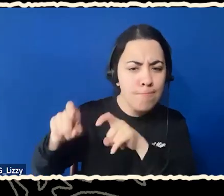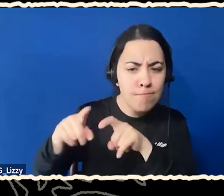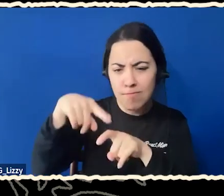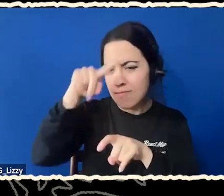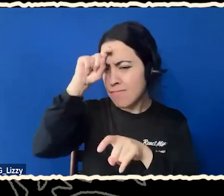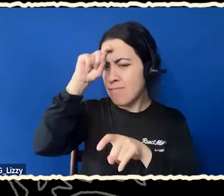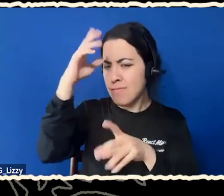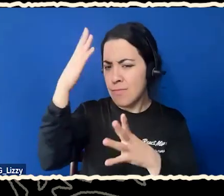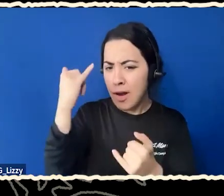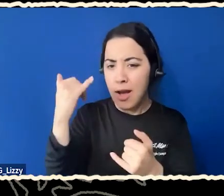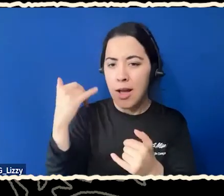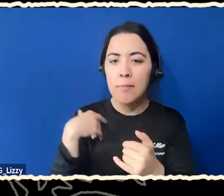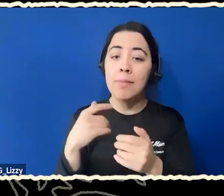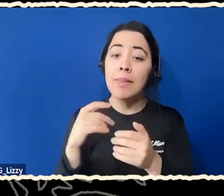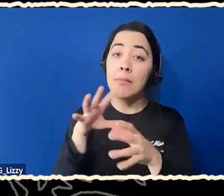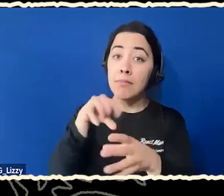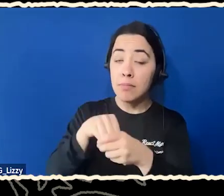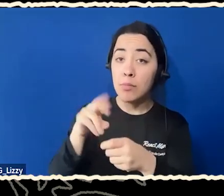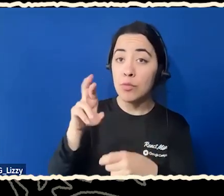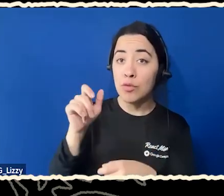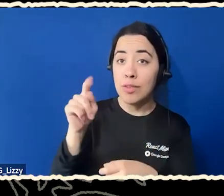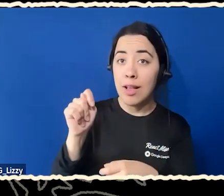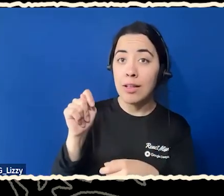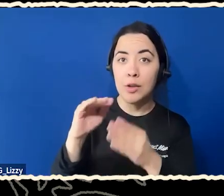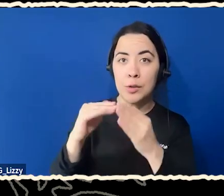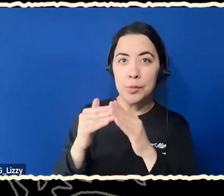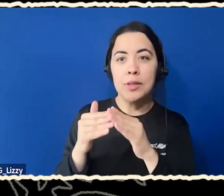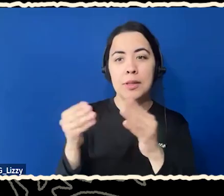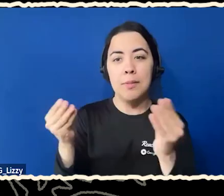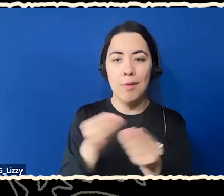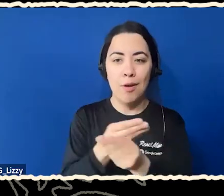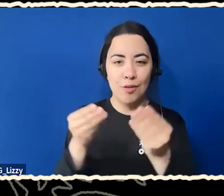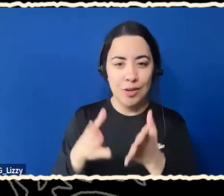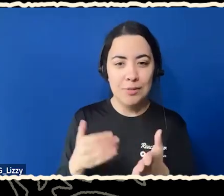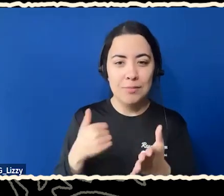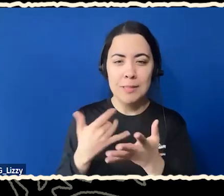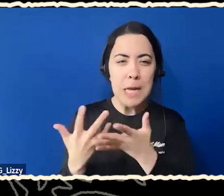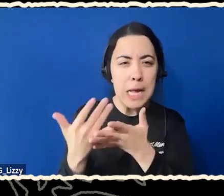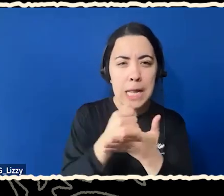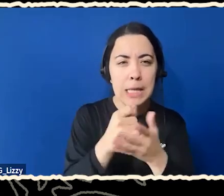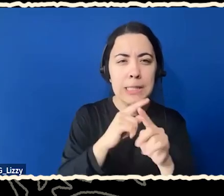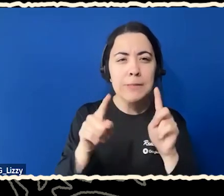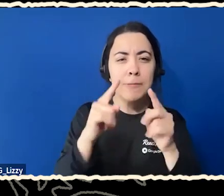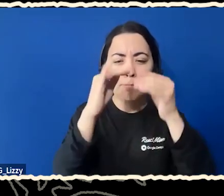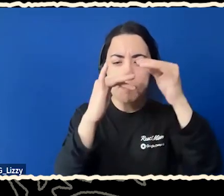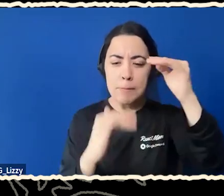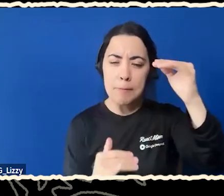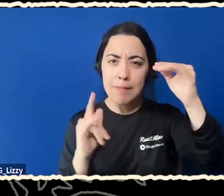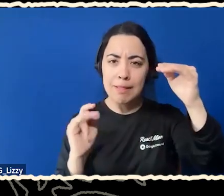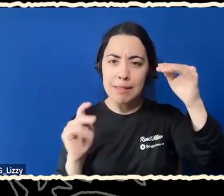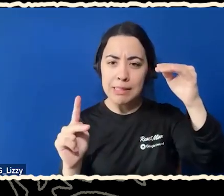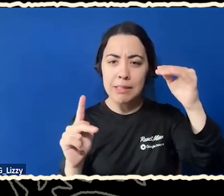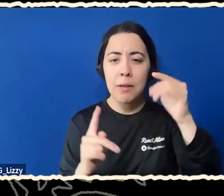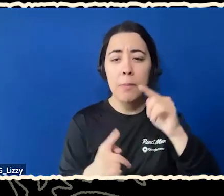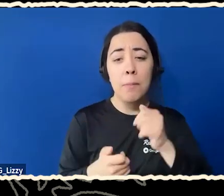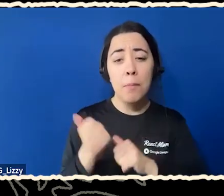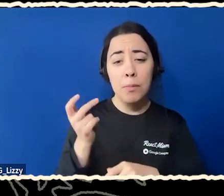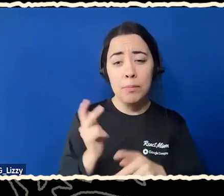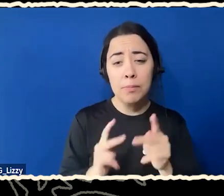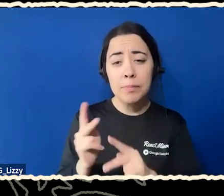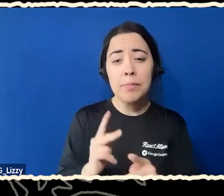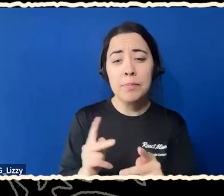blog posts, and I am a Redux maintainer, but most people know me as that guy with the Simpsons avatar.